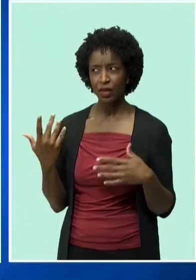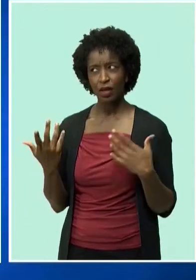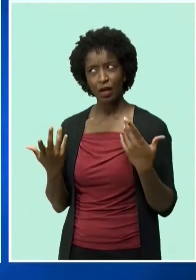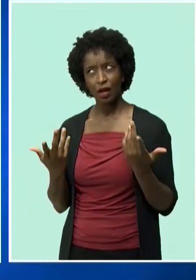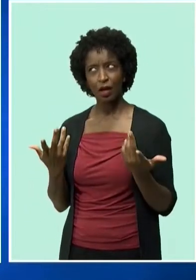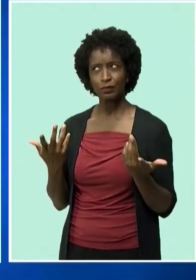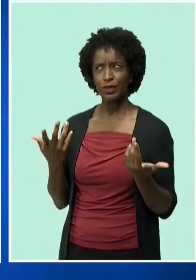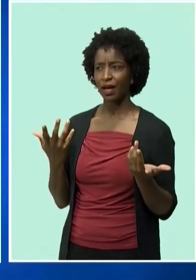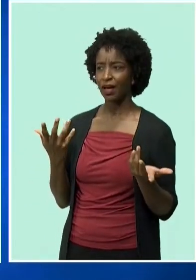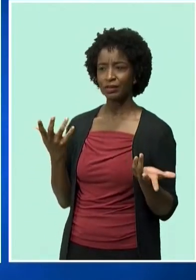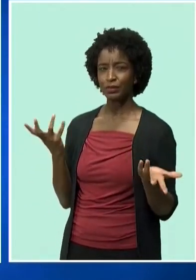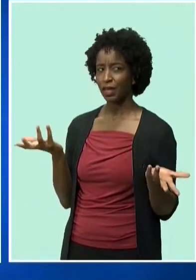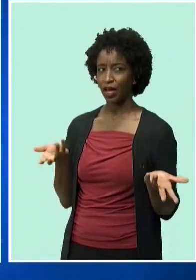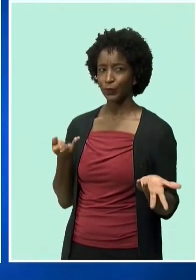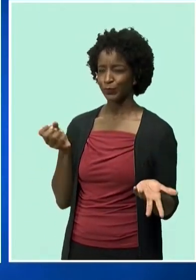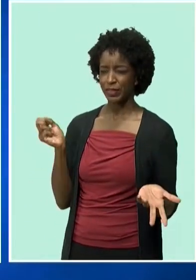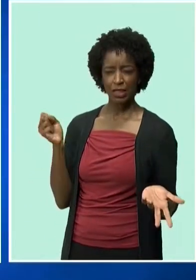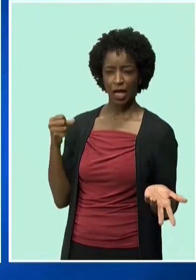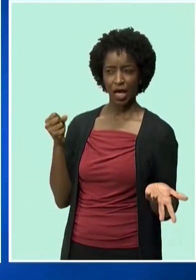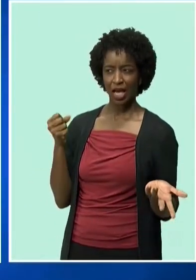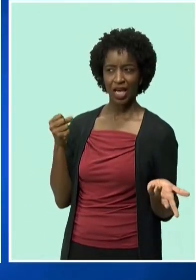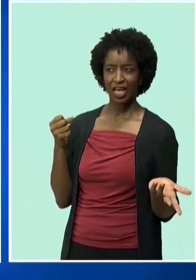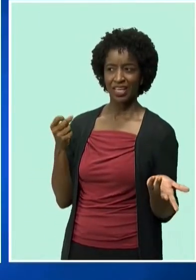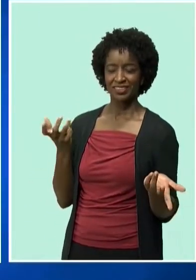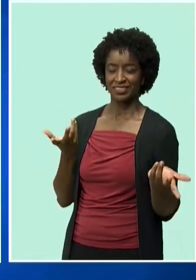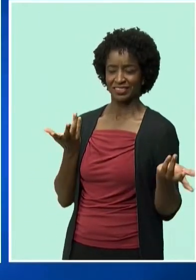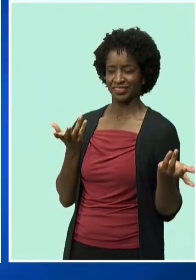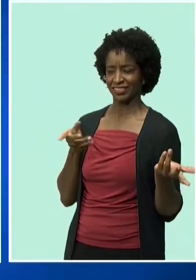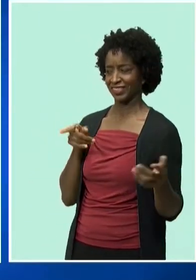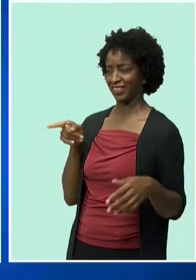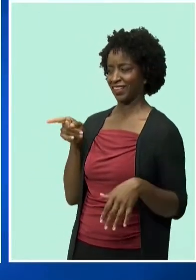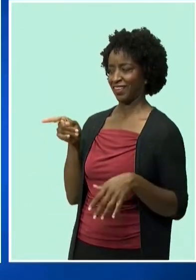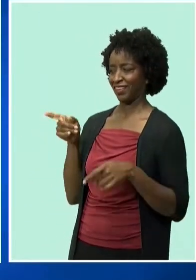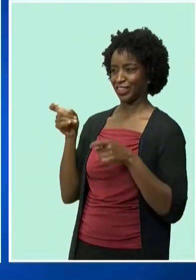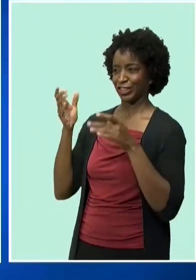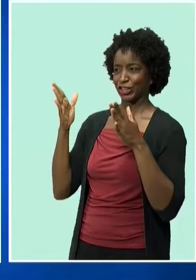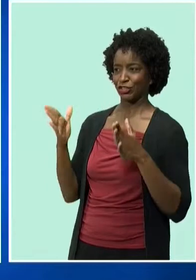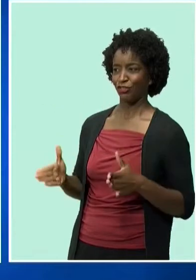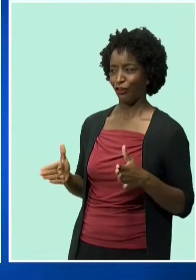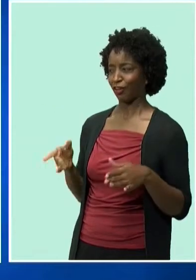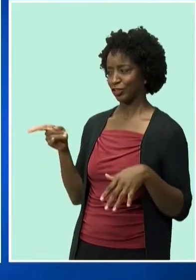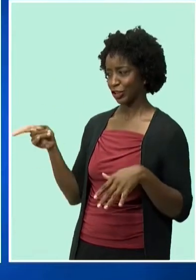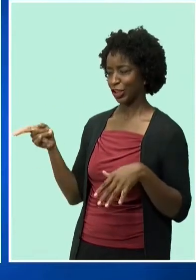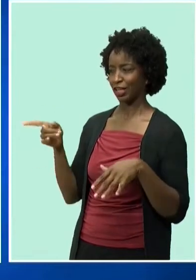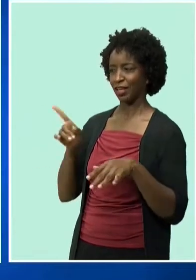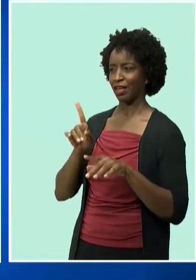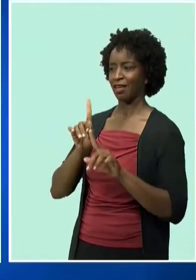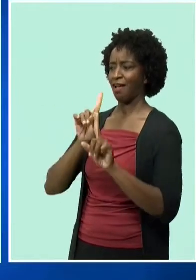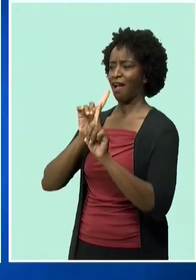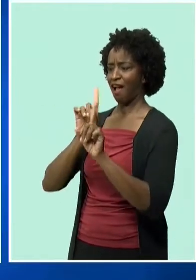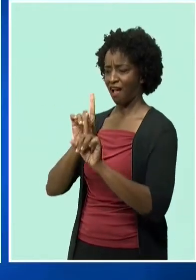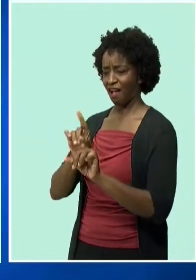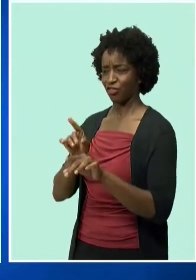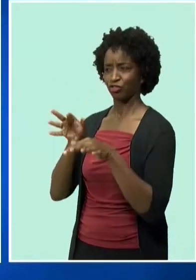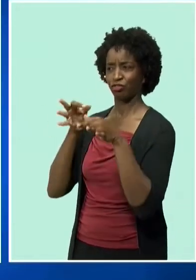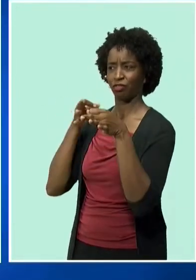I've heard the testimony as given by the managing director. He spoke to the